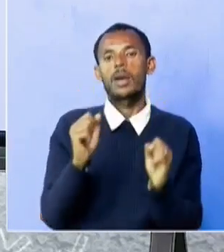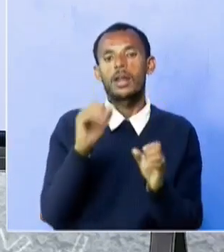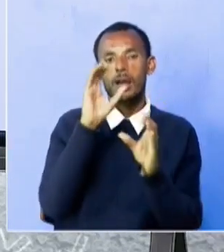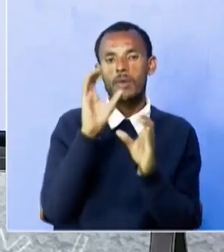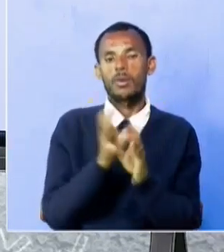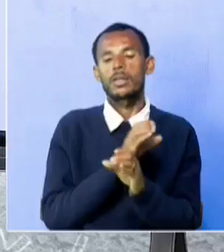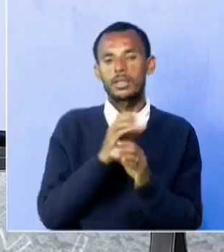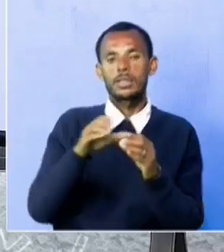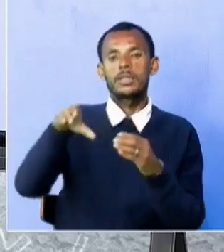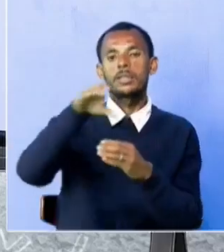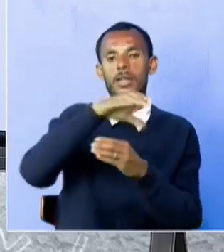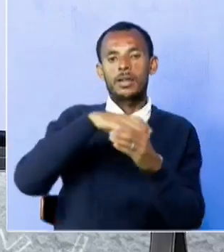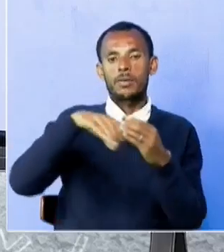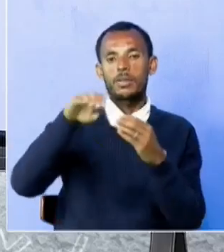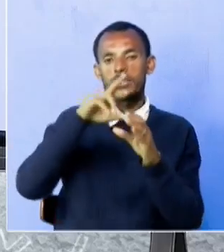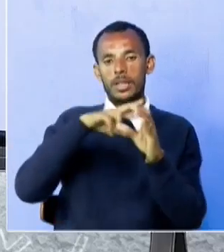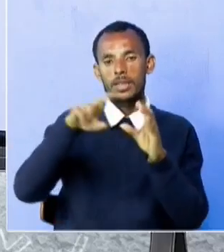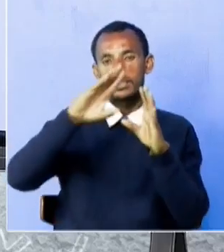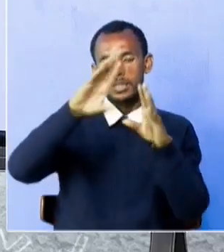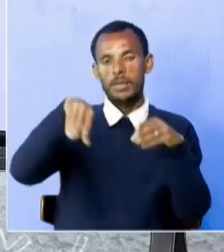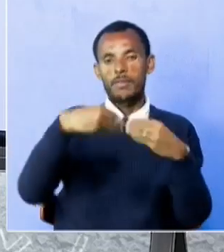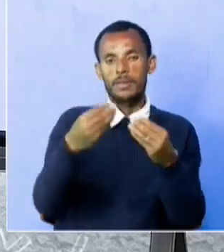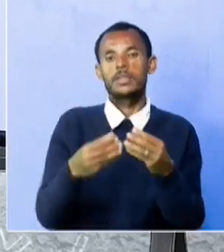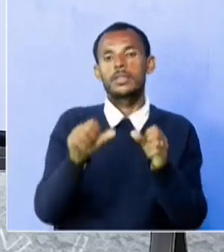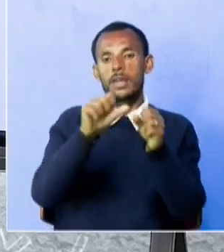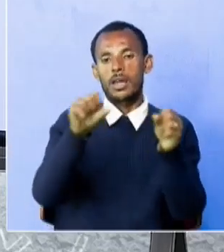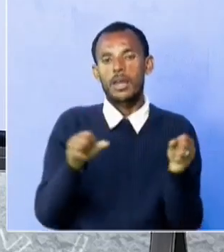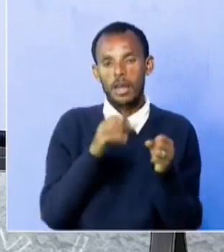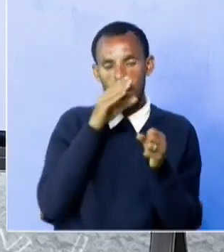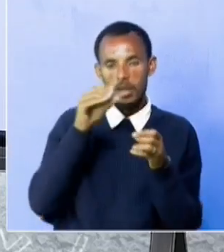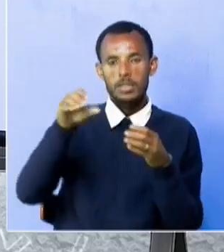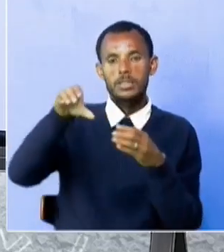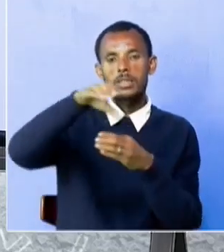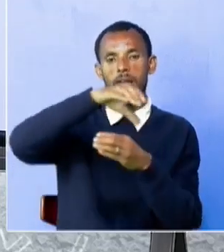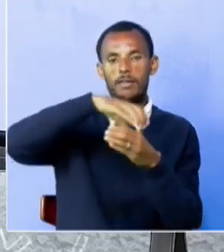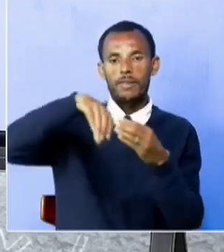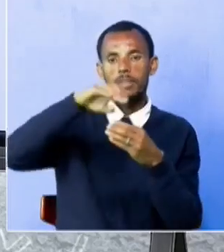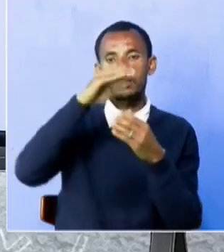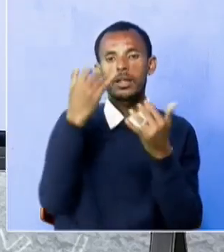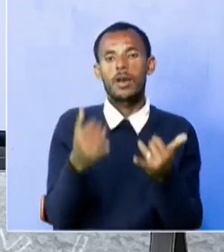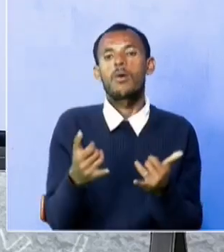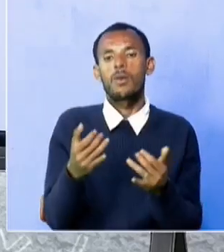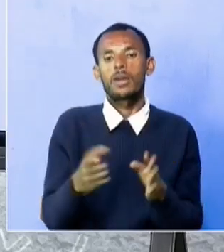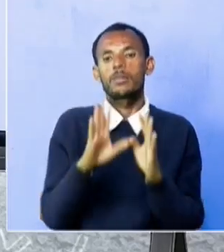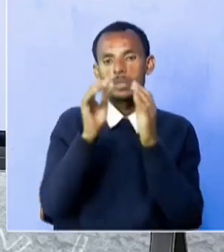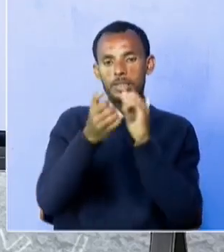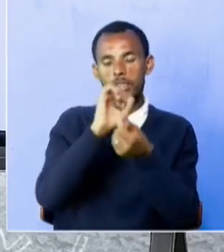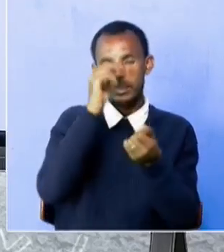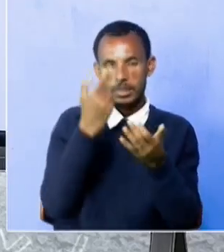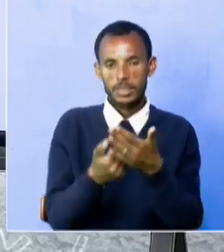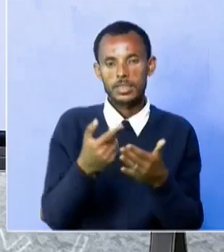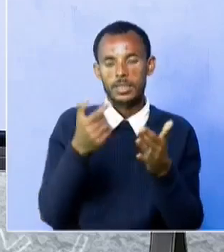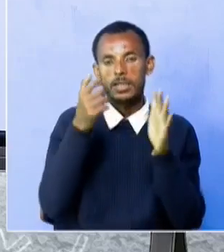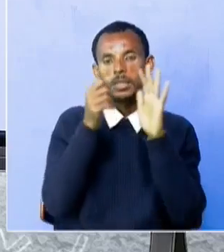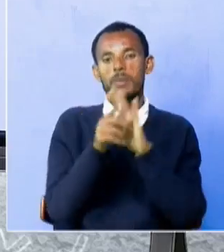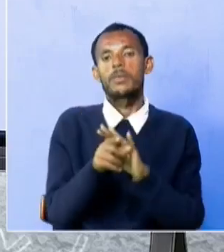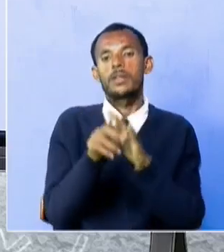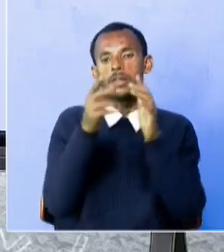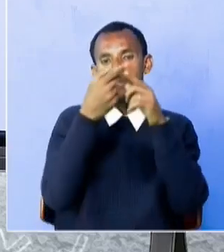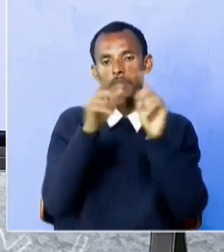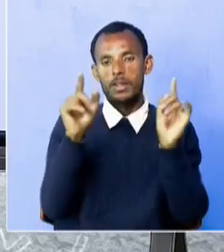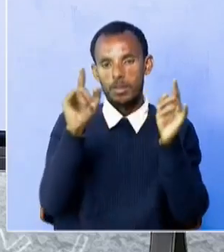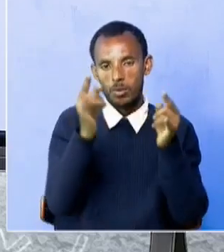if the radius is given, you can calculate the area and the circumference. Now let me change this example in a little bit different